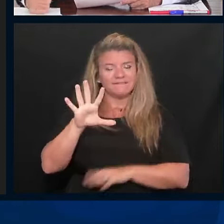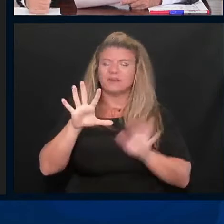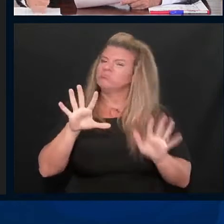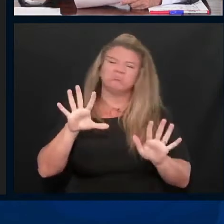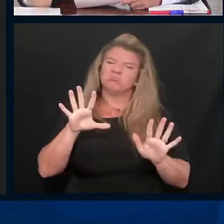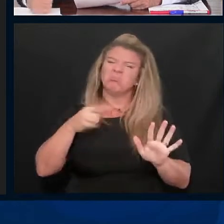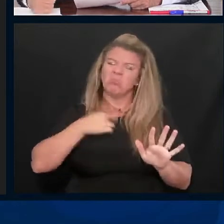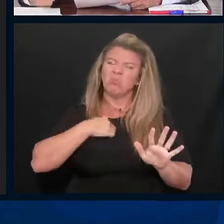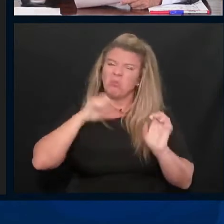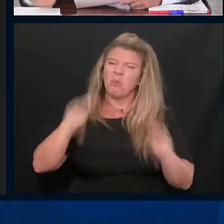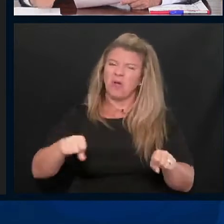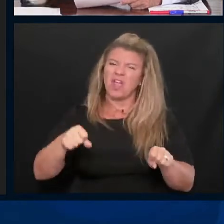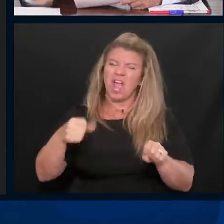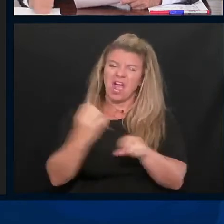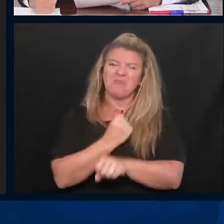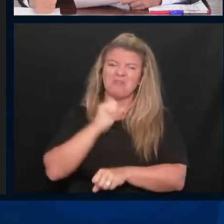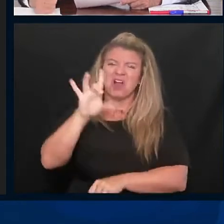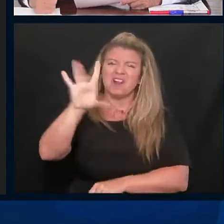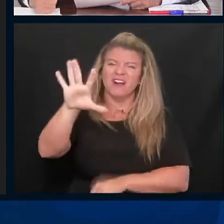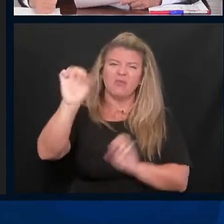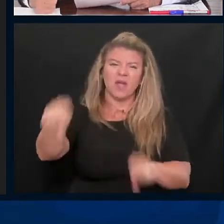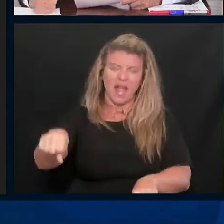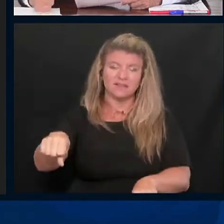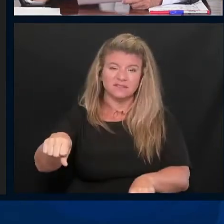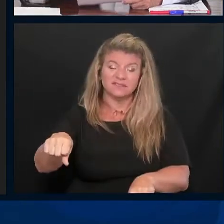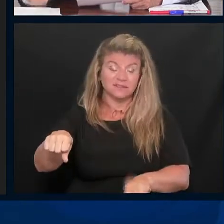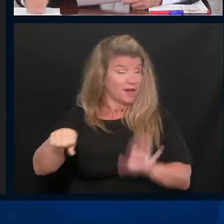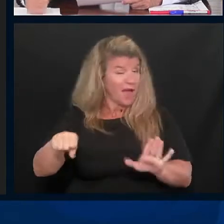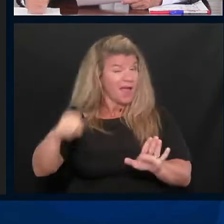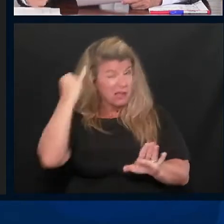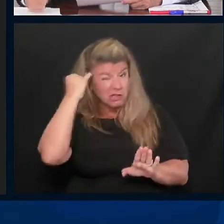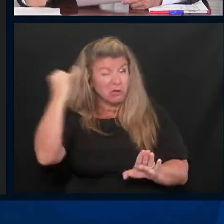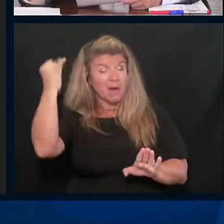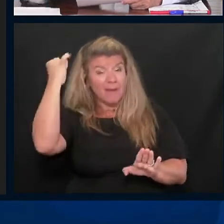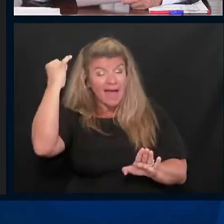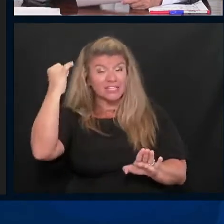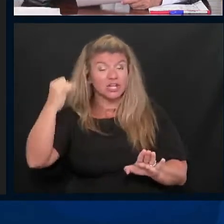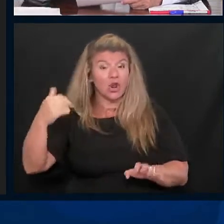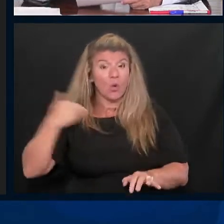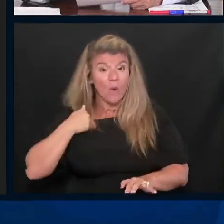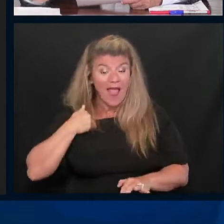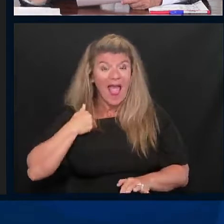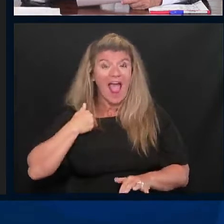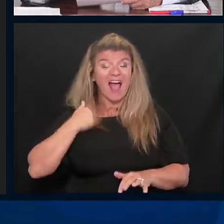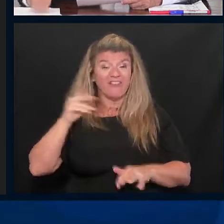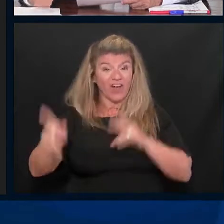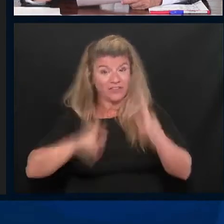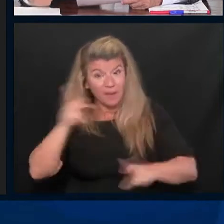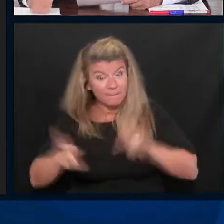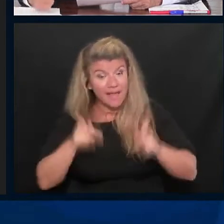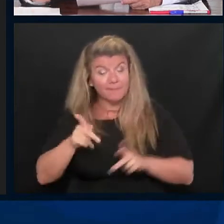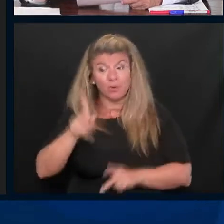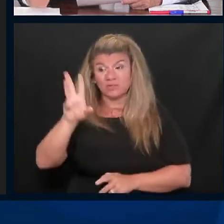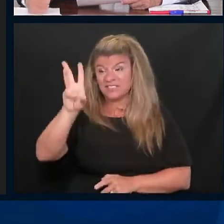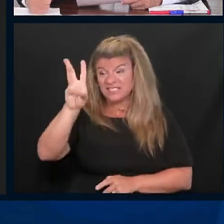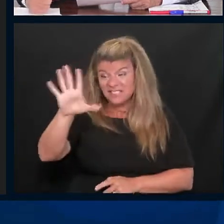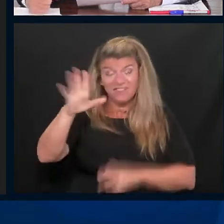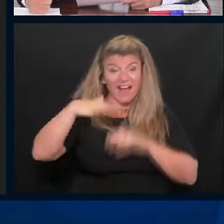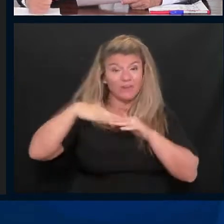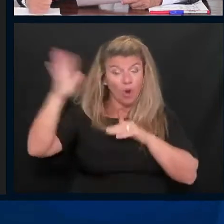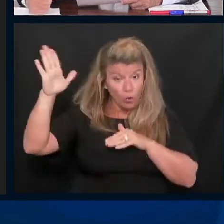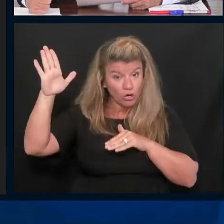let's go to 85. We can do it. Can you imagine that we've gotten, of the people 65 and